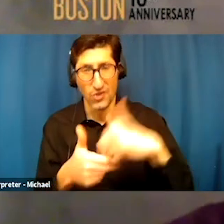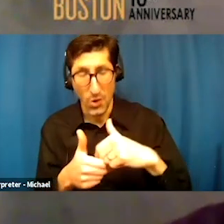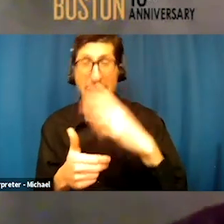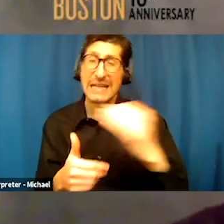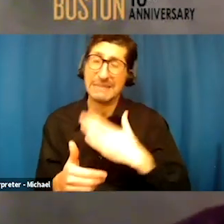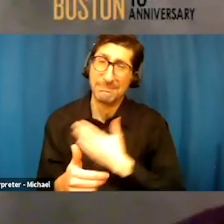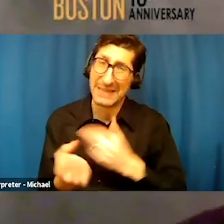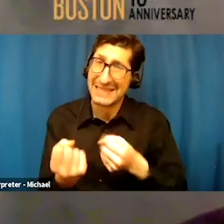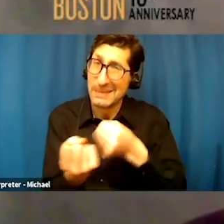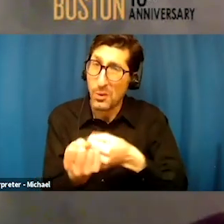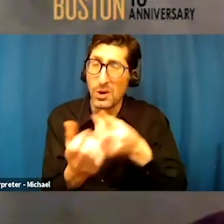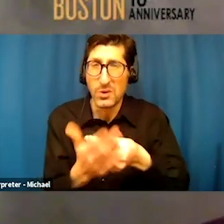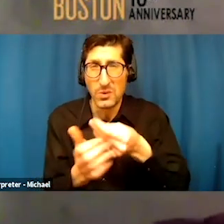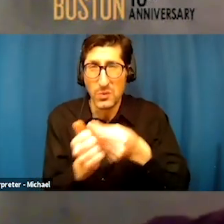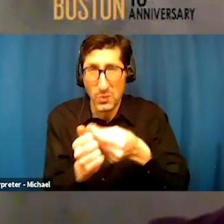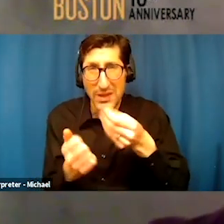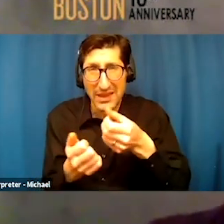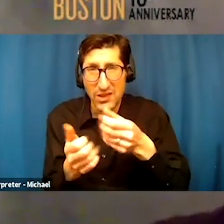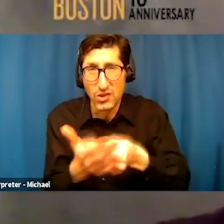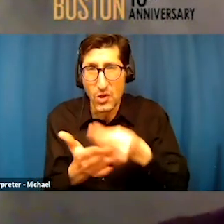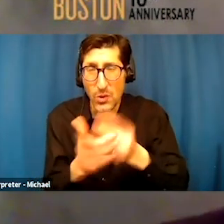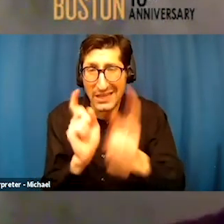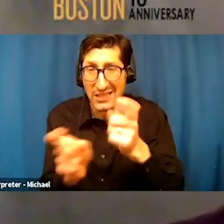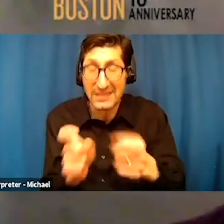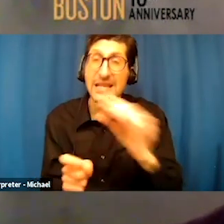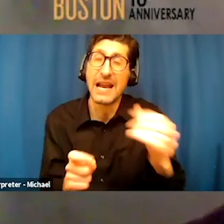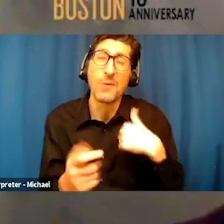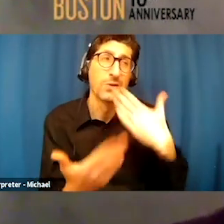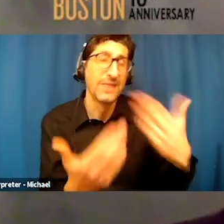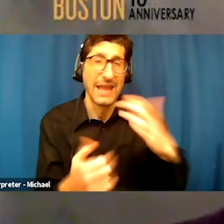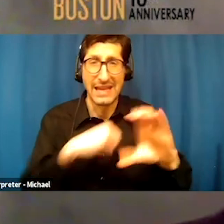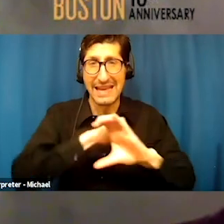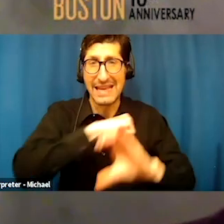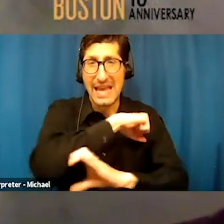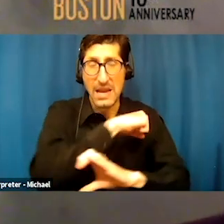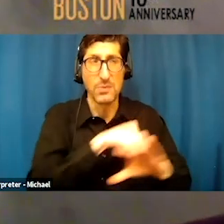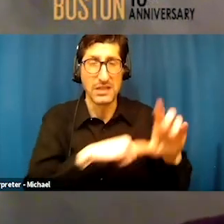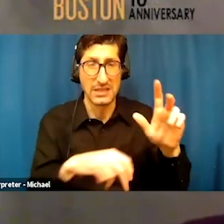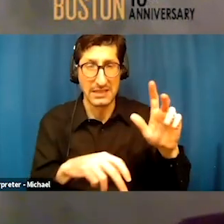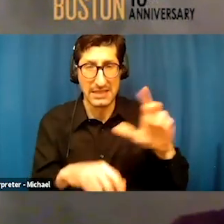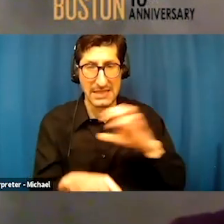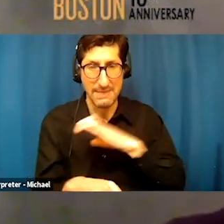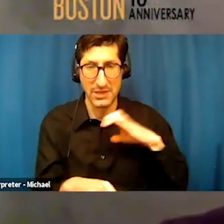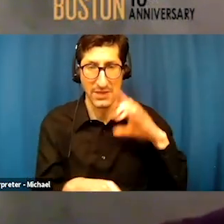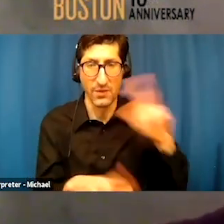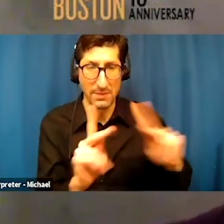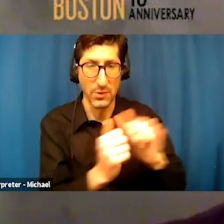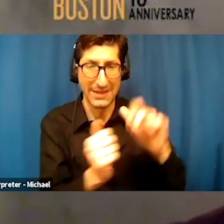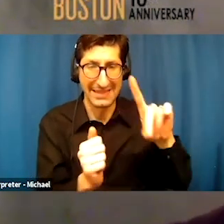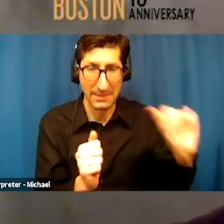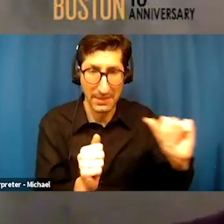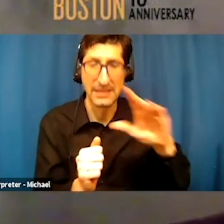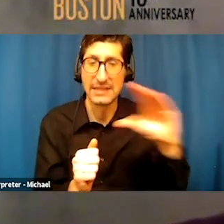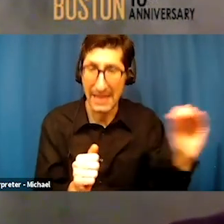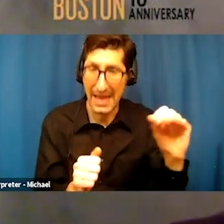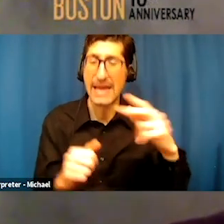I want to offer special thanks tonight to the city of Cambridge commission for persons with disabilities and department of